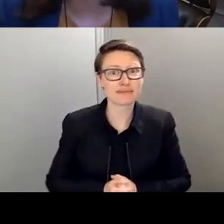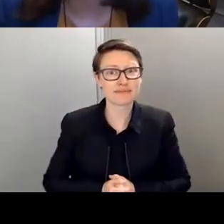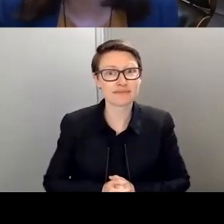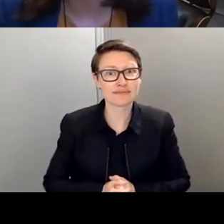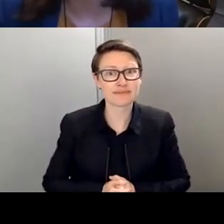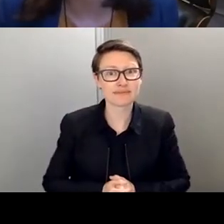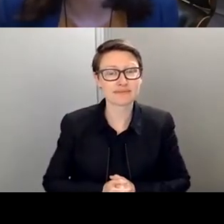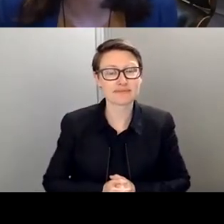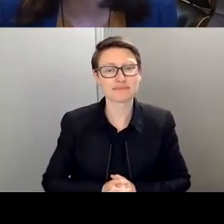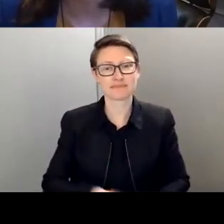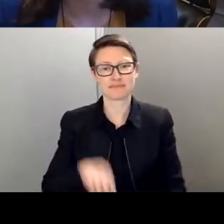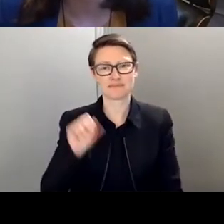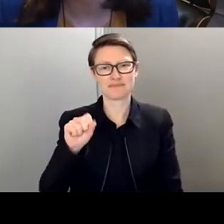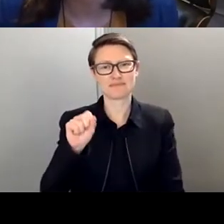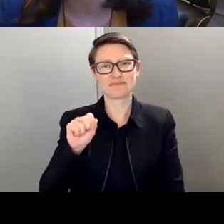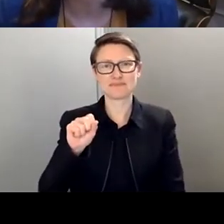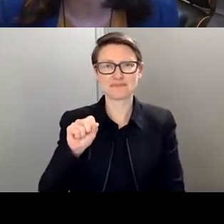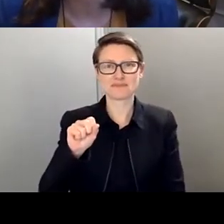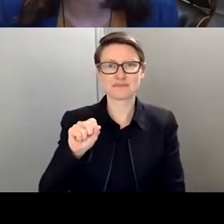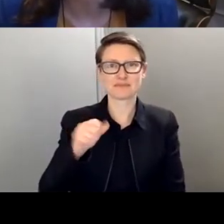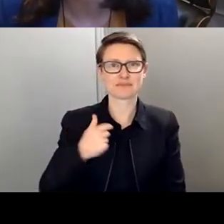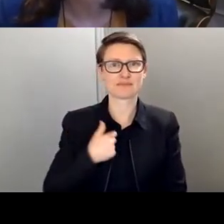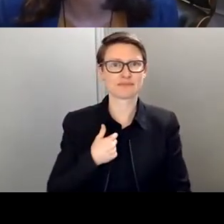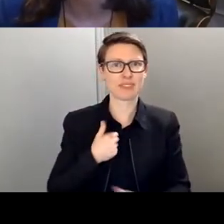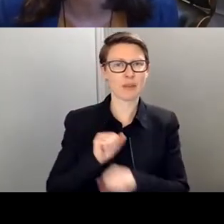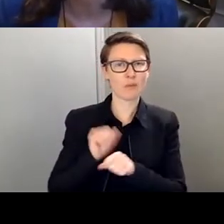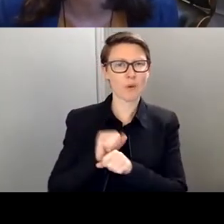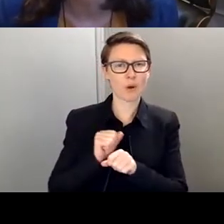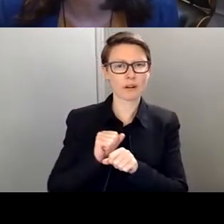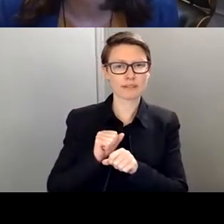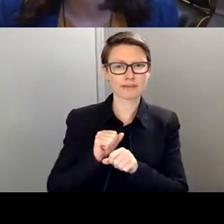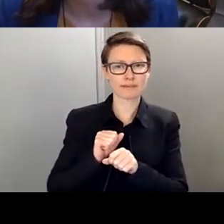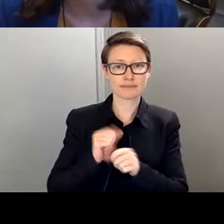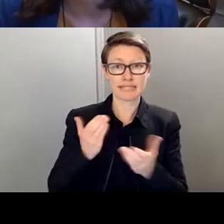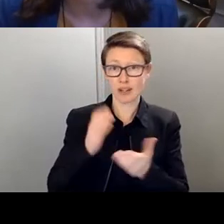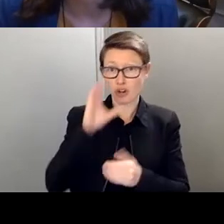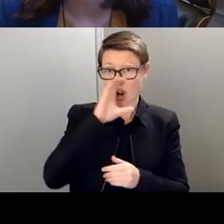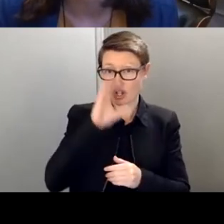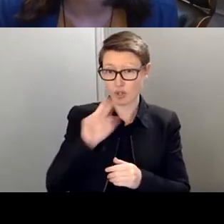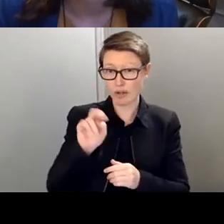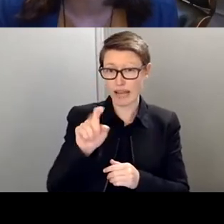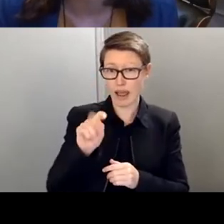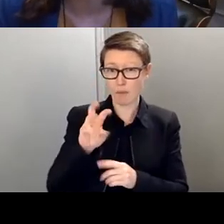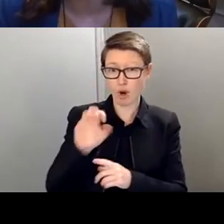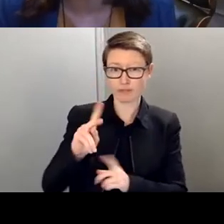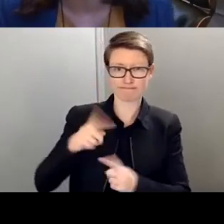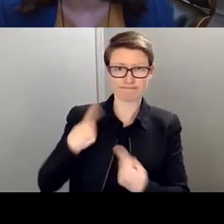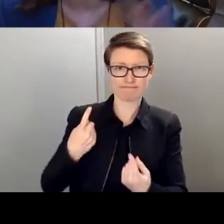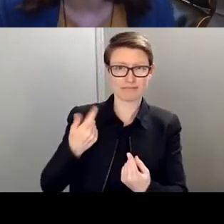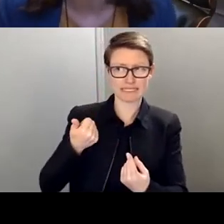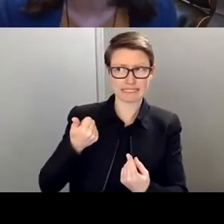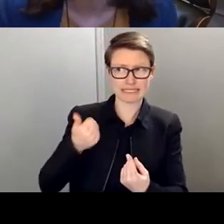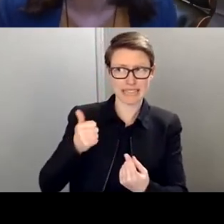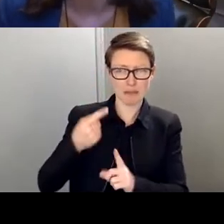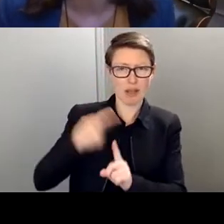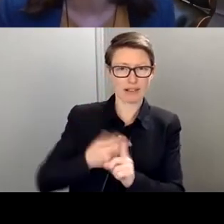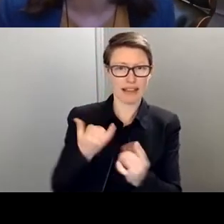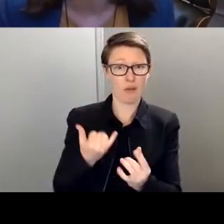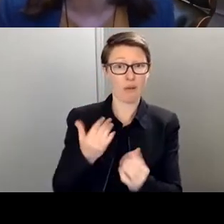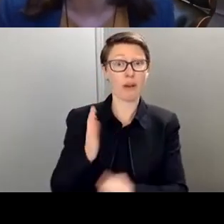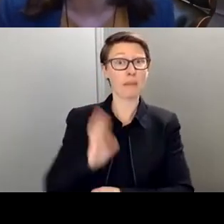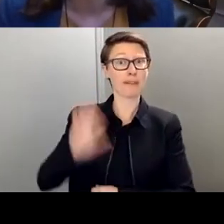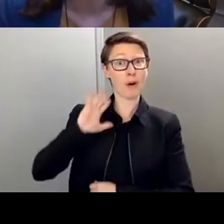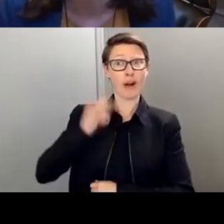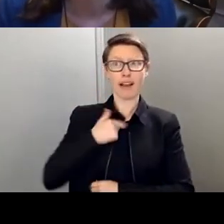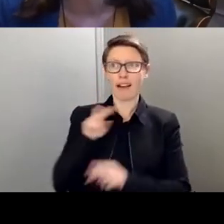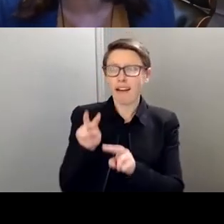I think I've been at Cartoon Network almost 10 months now, and I was always jealous of Cartoon Network when I wasn't here, of